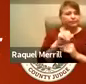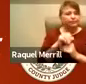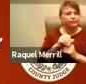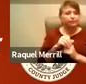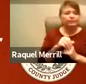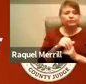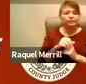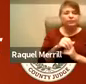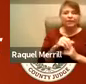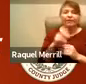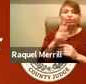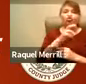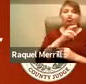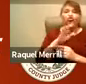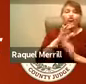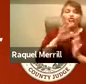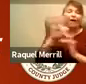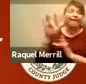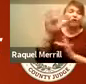you know, travel.